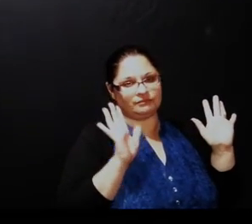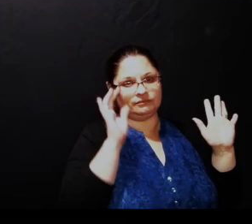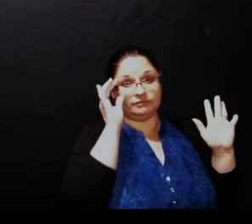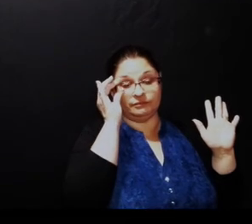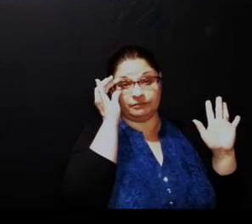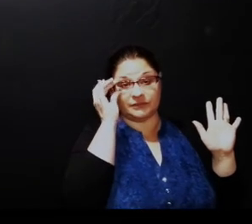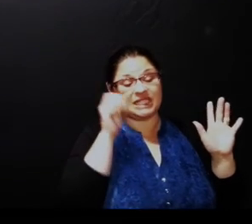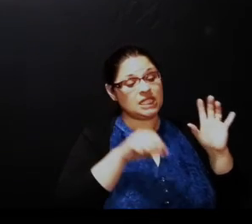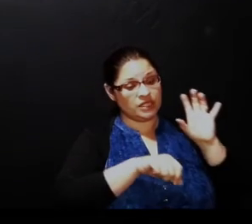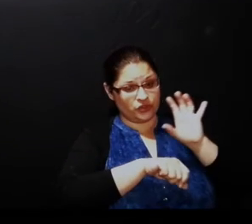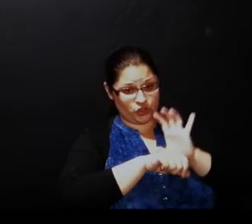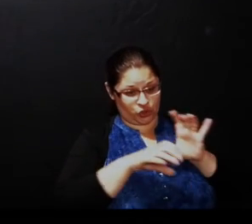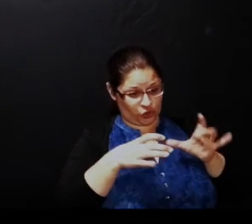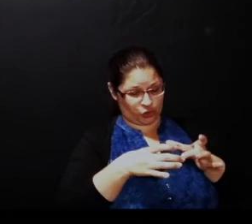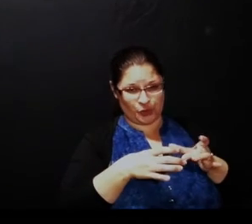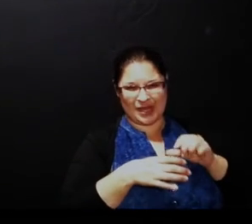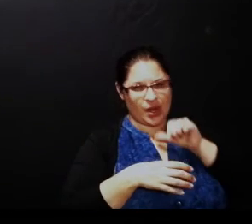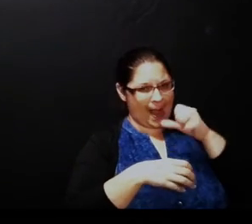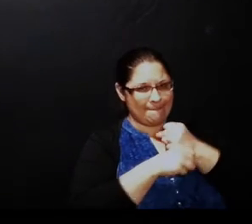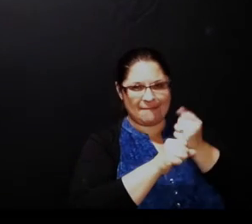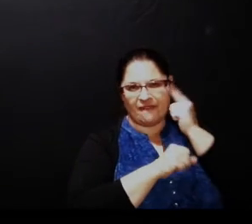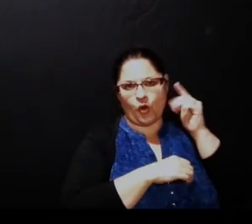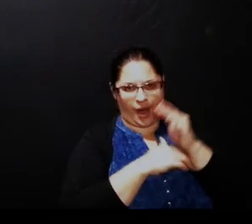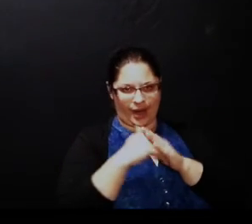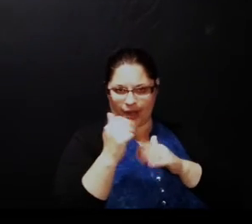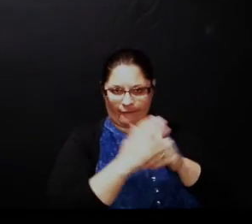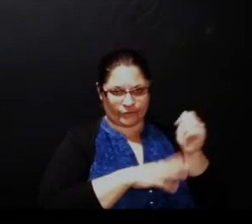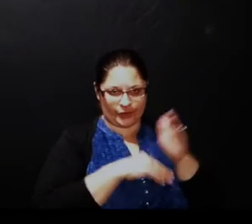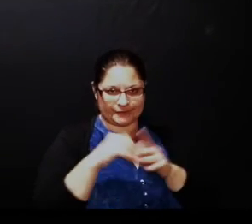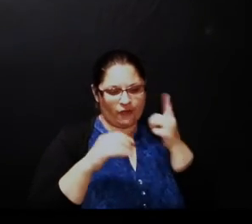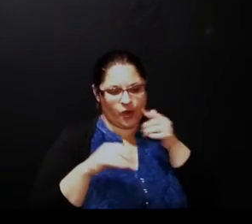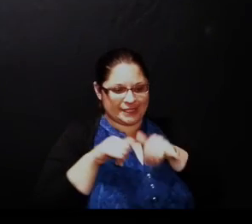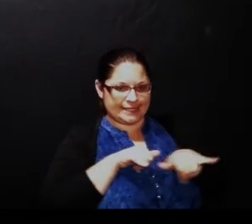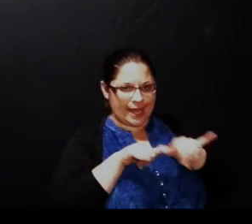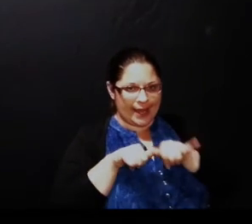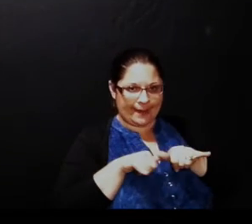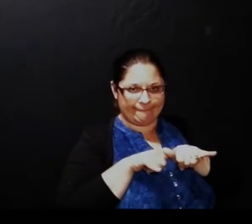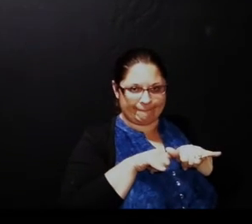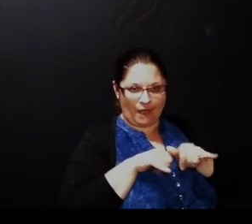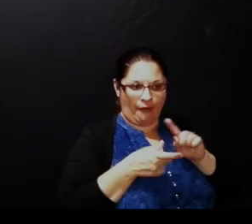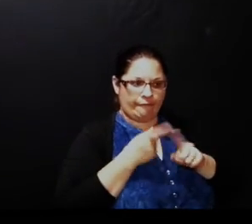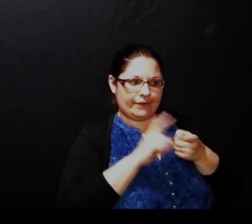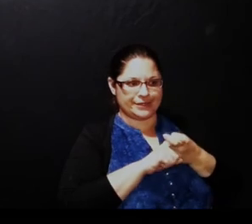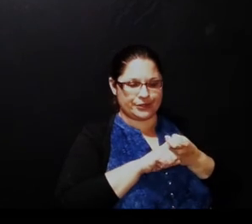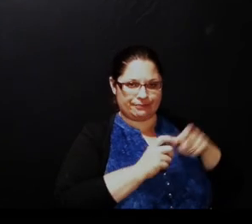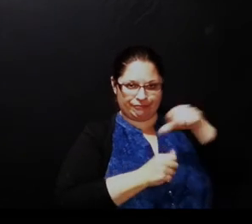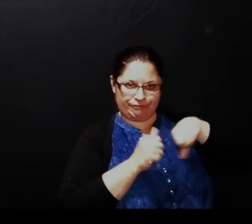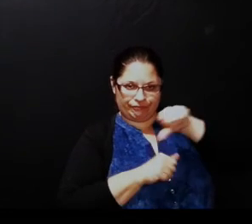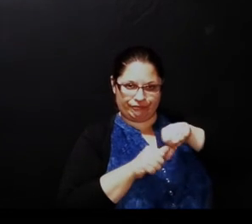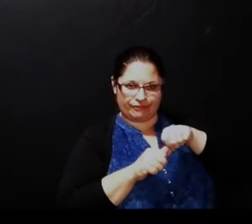The church was not created for comfort. The church was created for commitment.